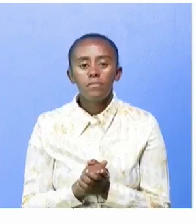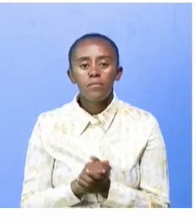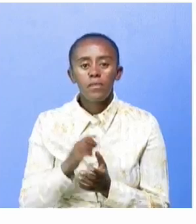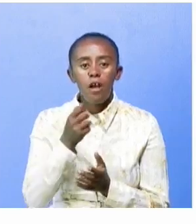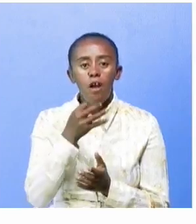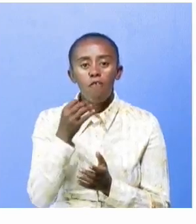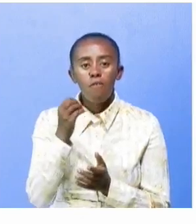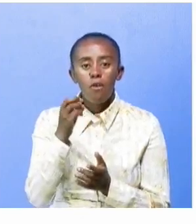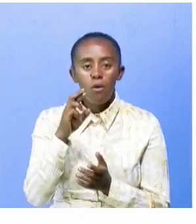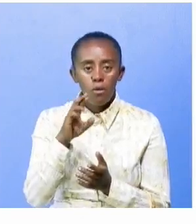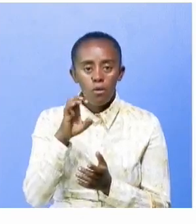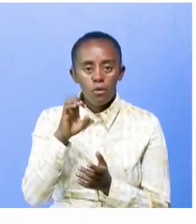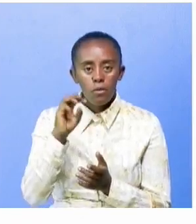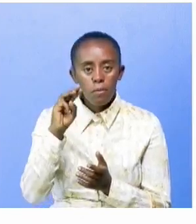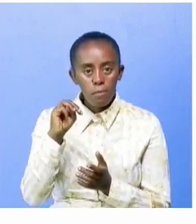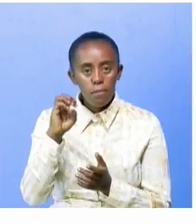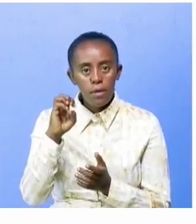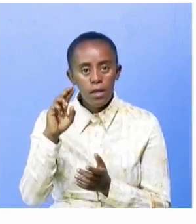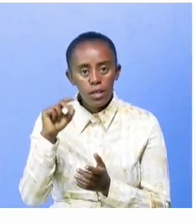aforementioned,